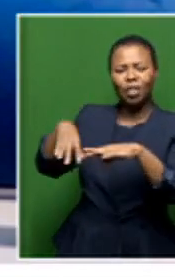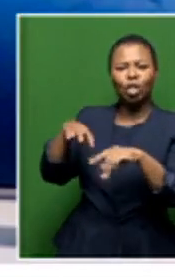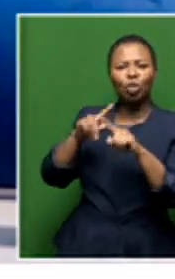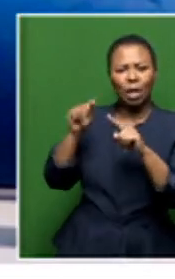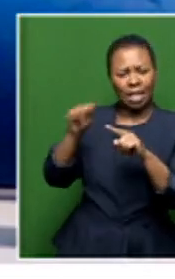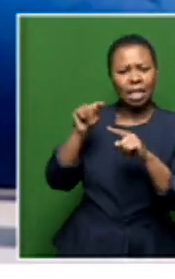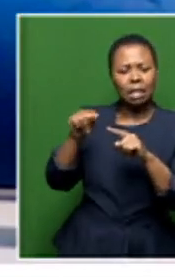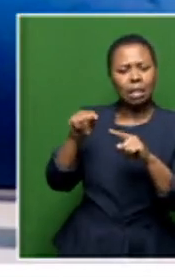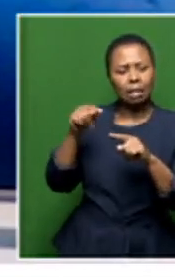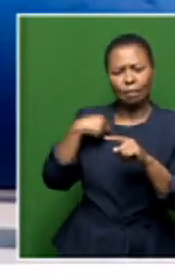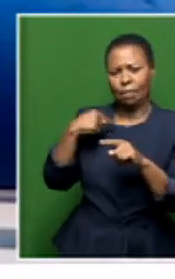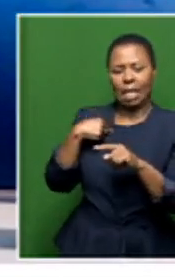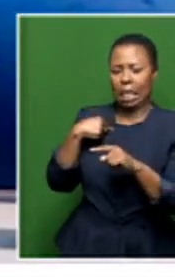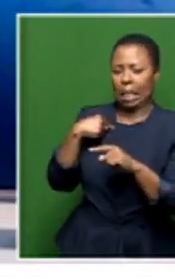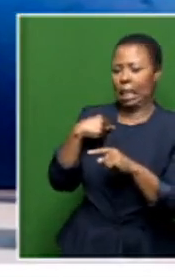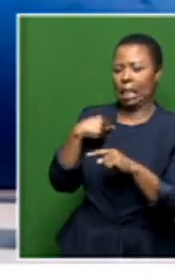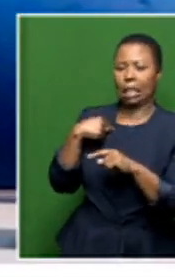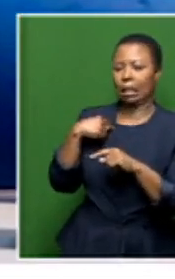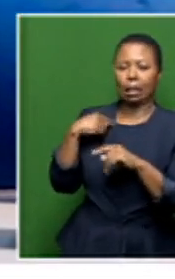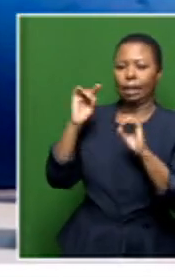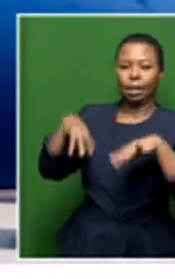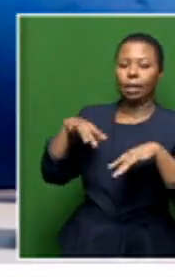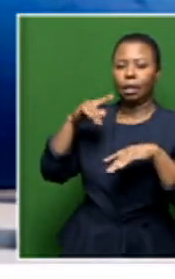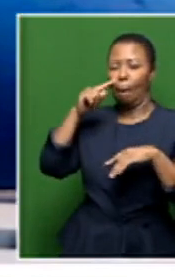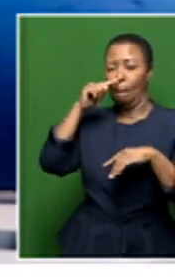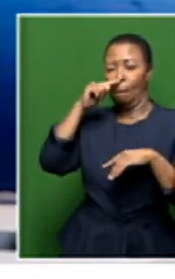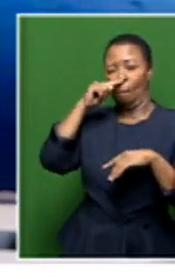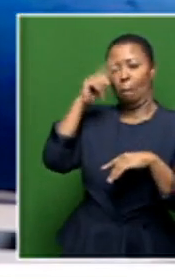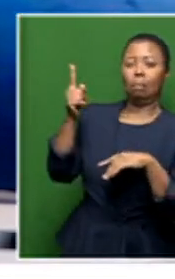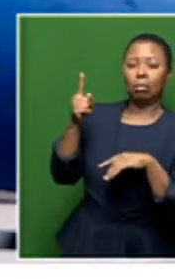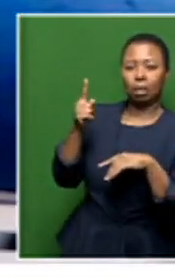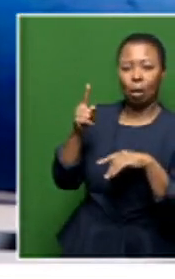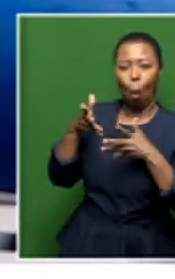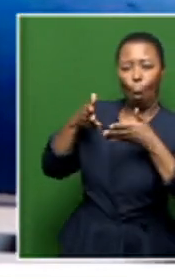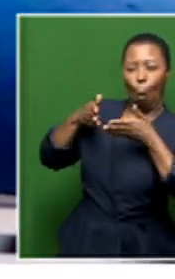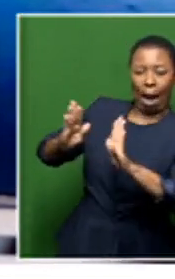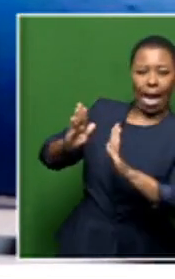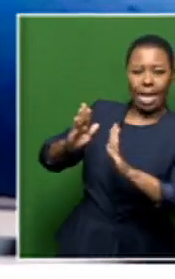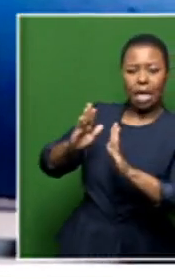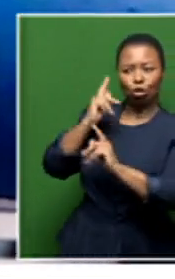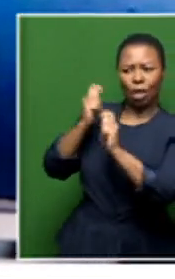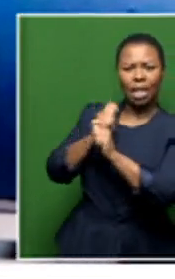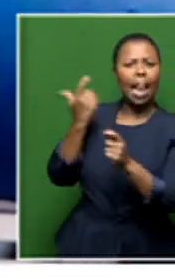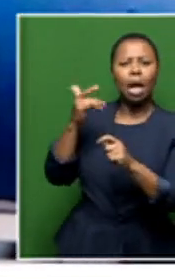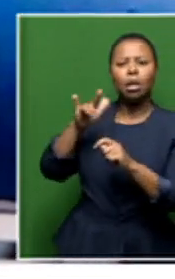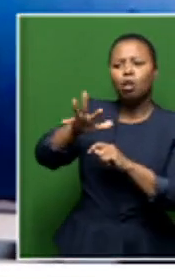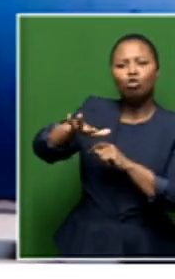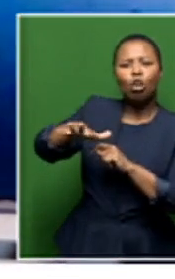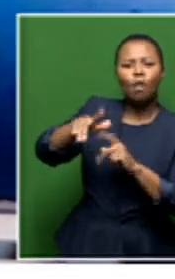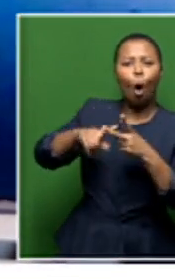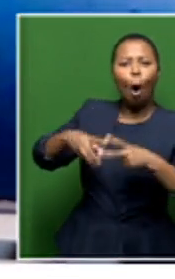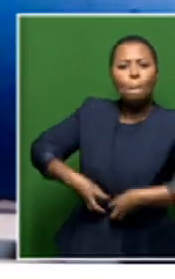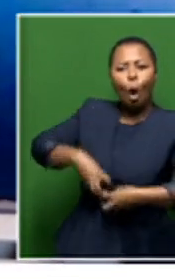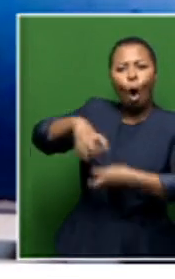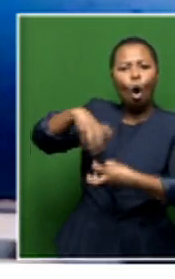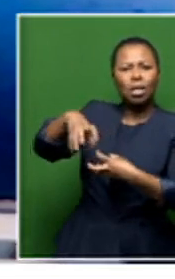well, I'm personally not a fan of, you know, modernizing the traditional stuff. Like, say, for instance, chicken feet or mohodu and